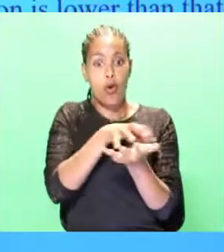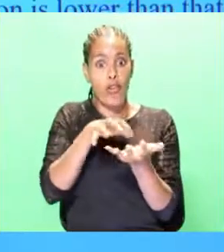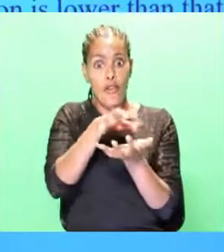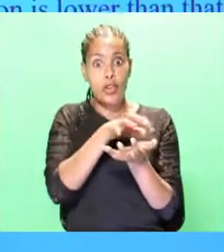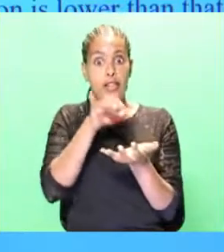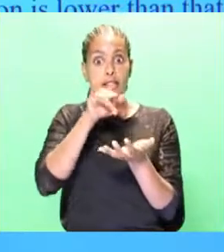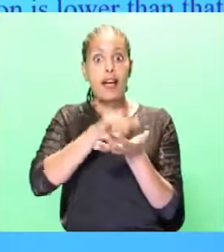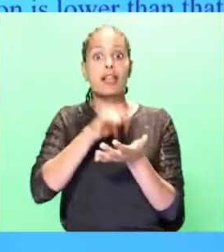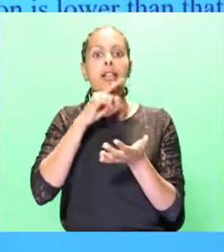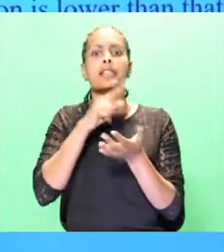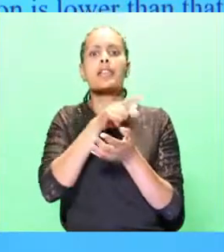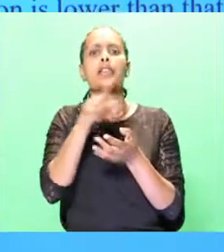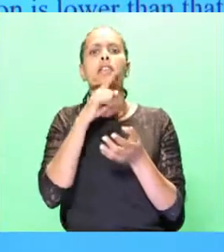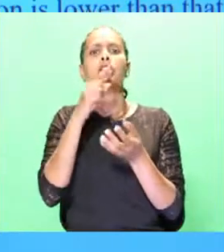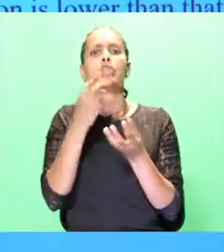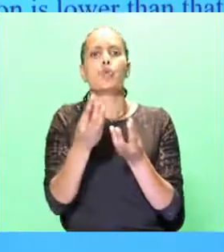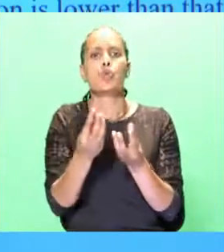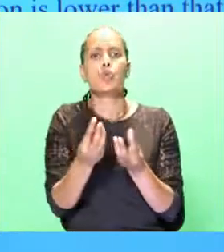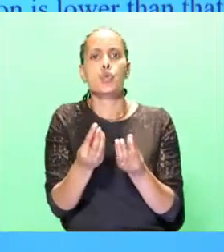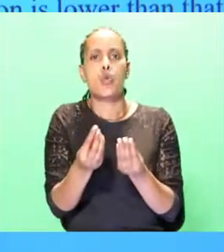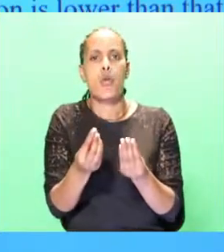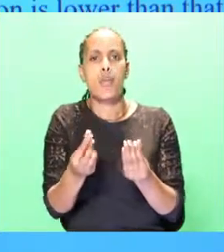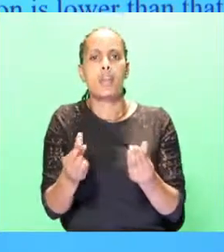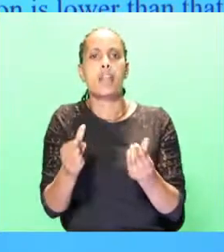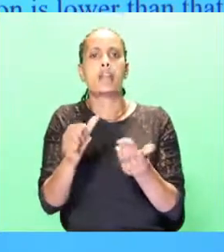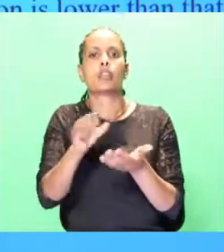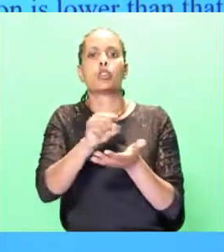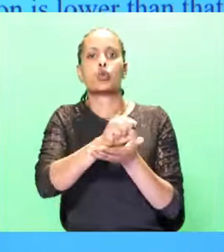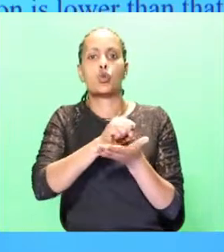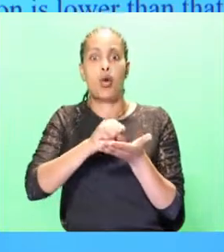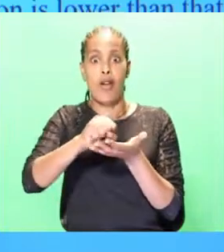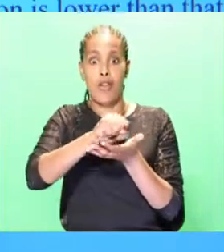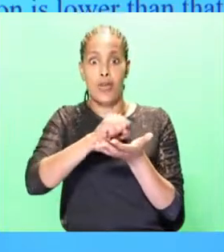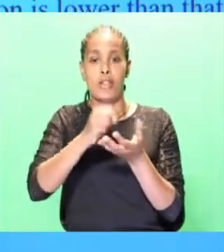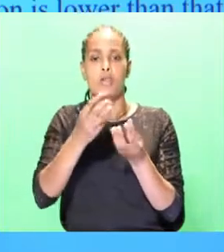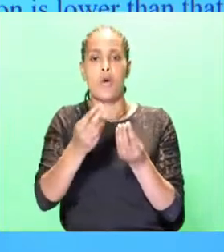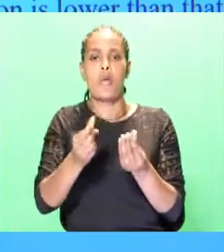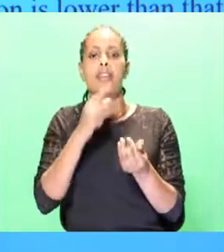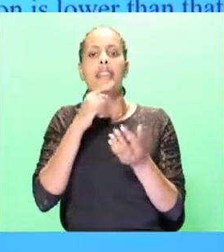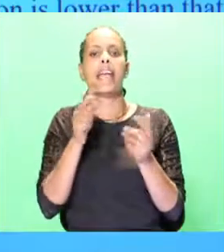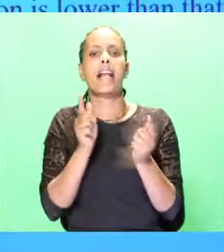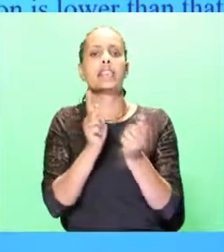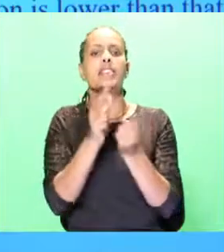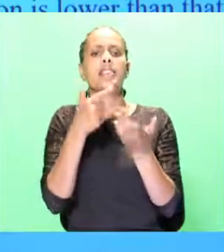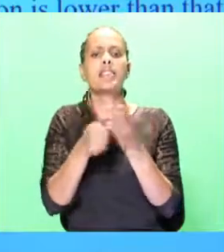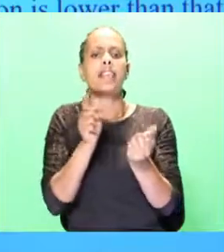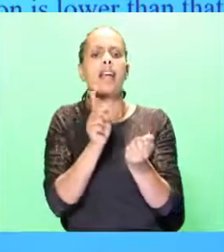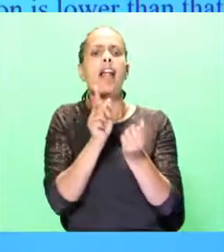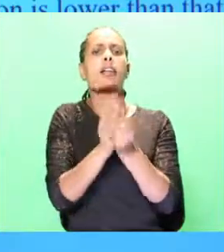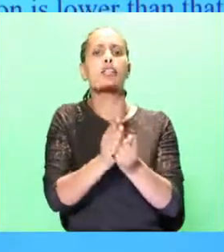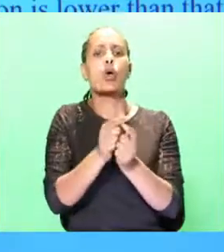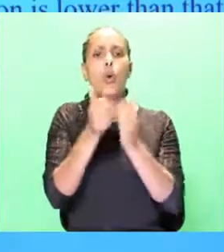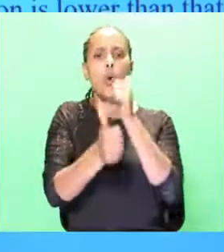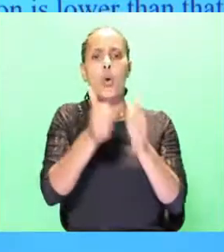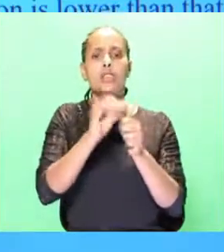that there is solute-solvent interaction. Now this interaction, which